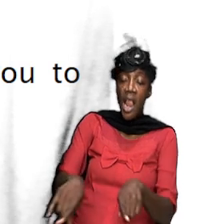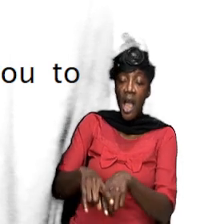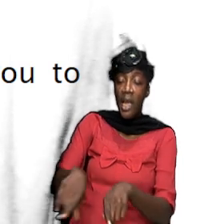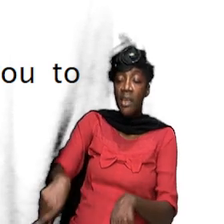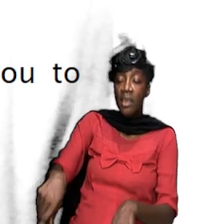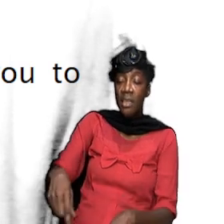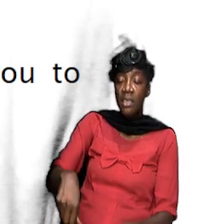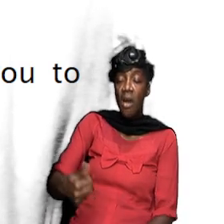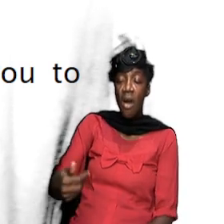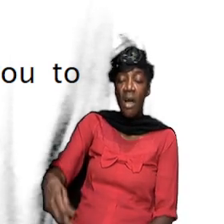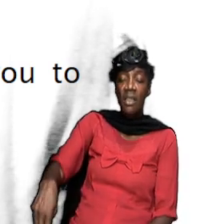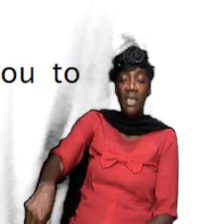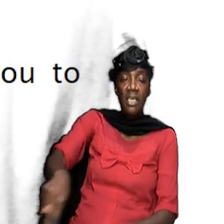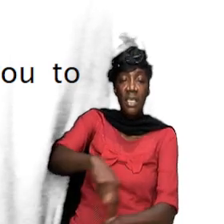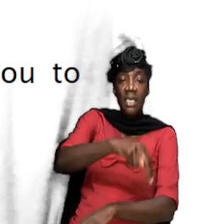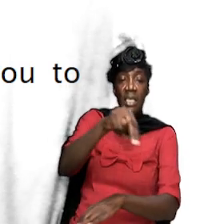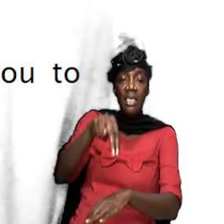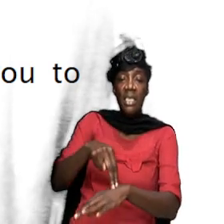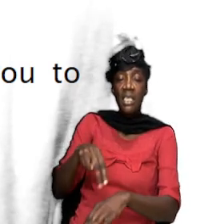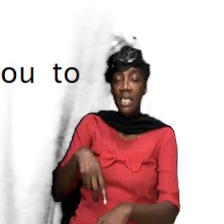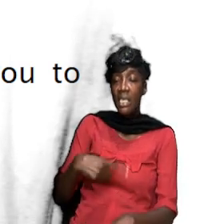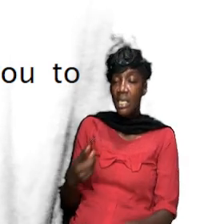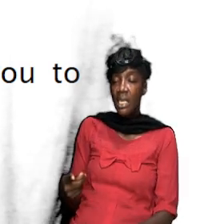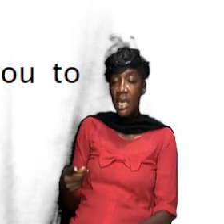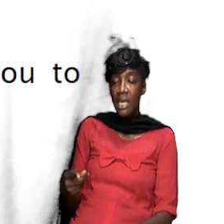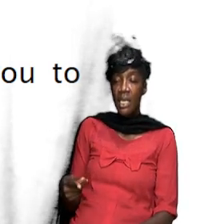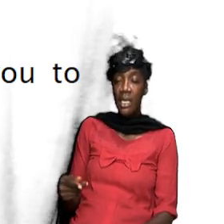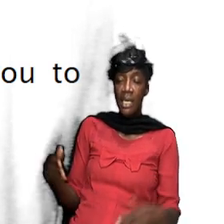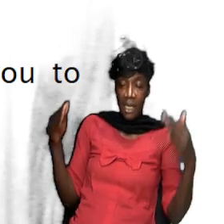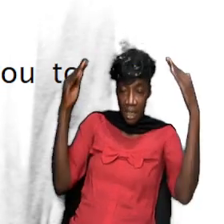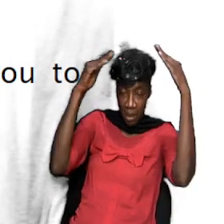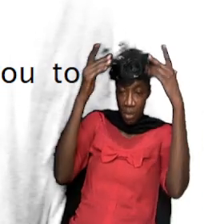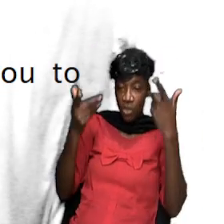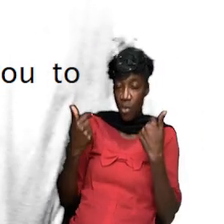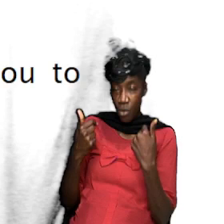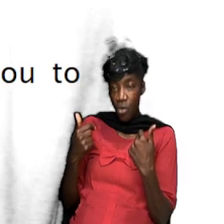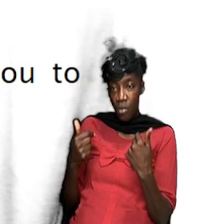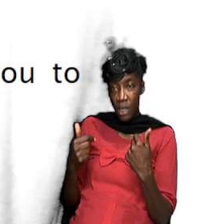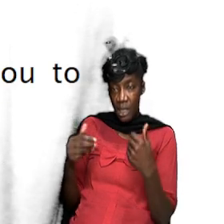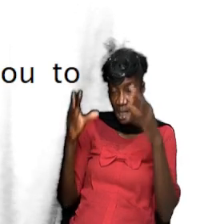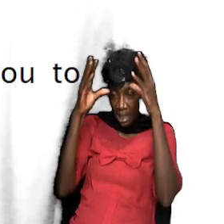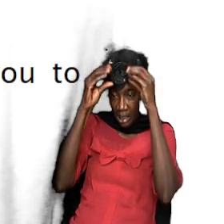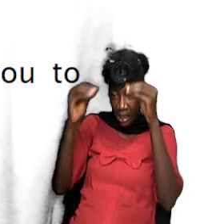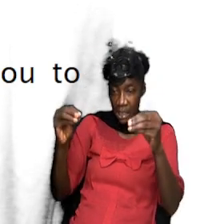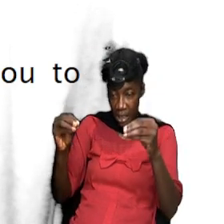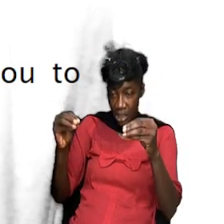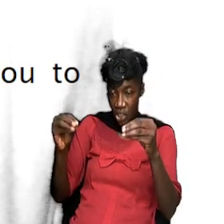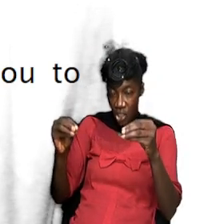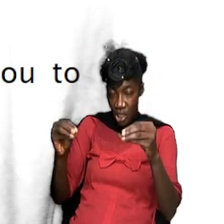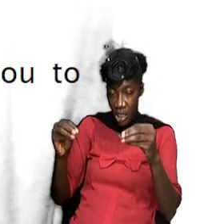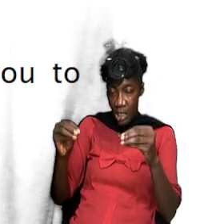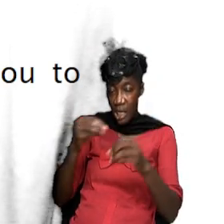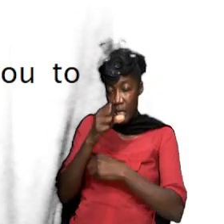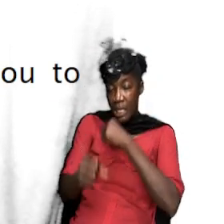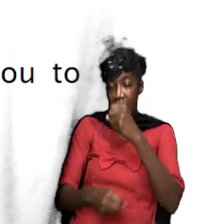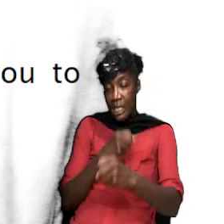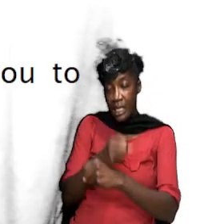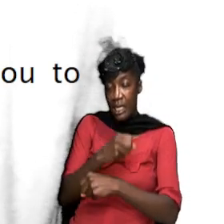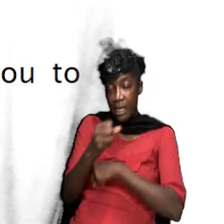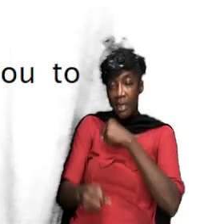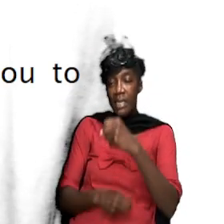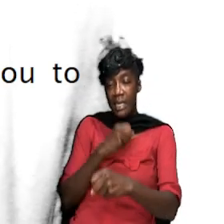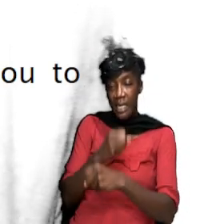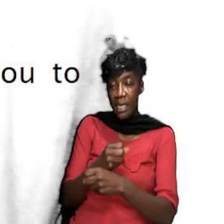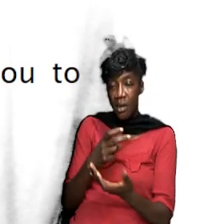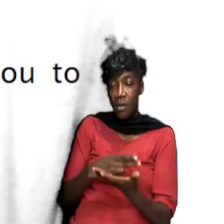You can imagine, it is like Bishop coming and teaching on certain things year after year after year. You talk